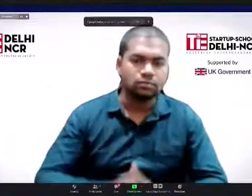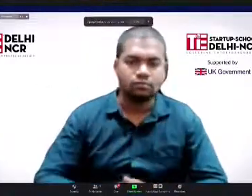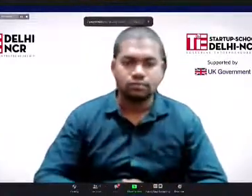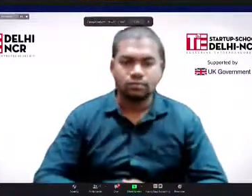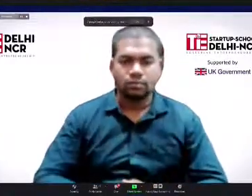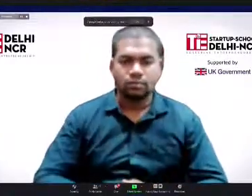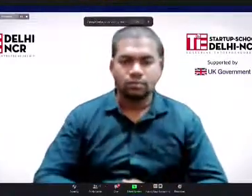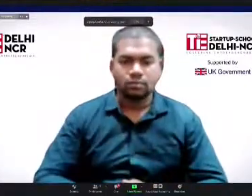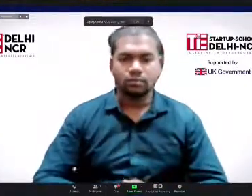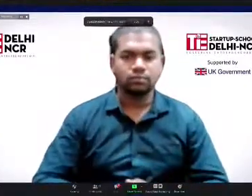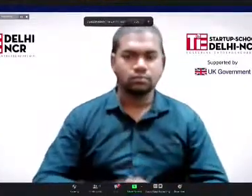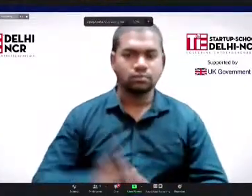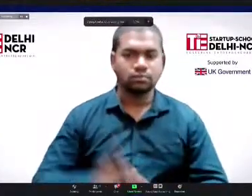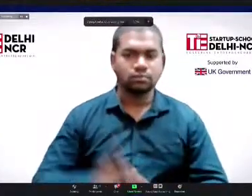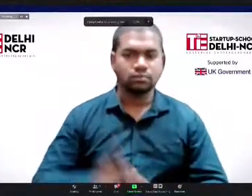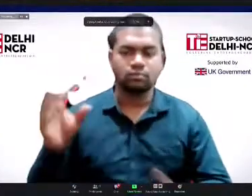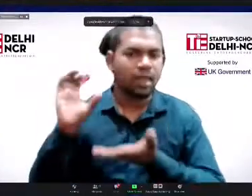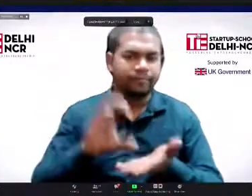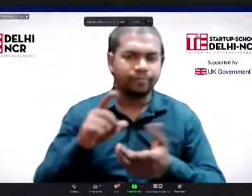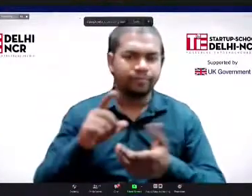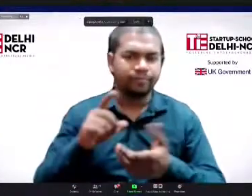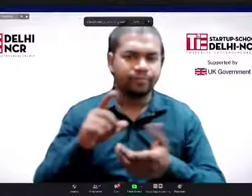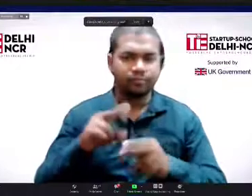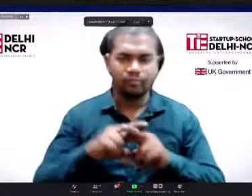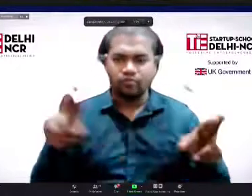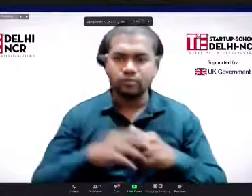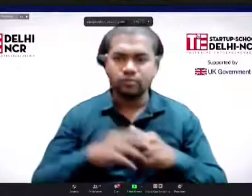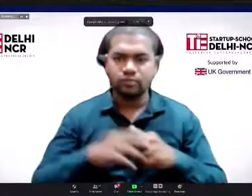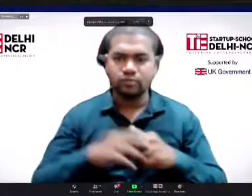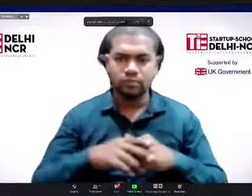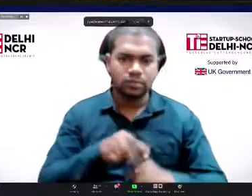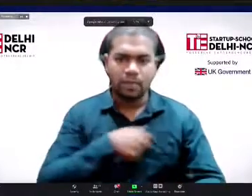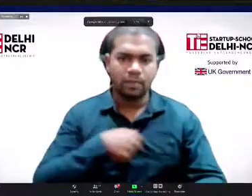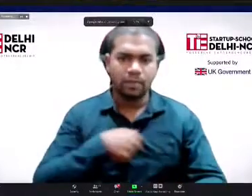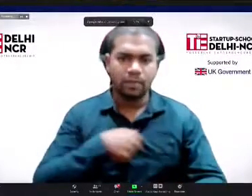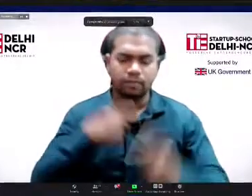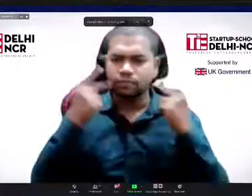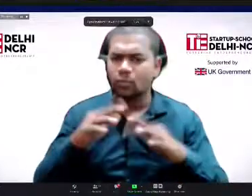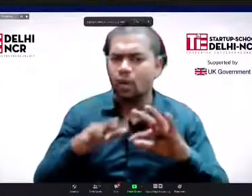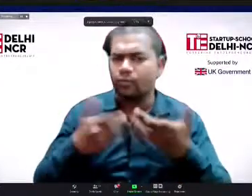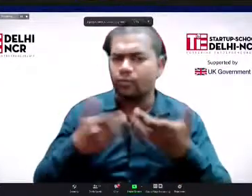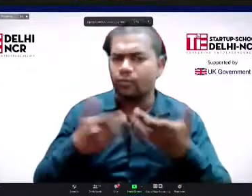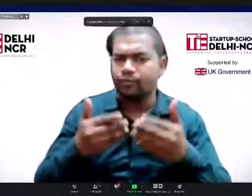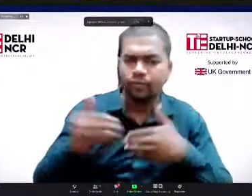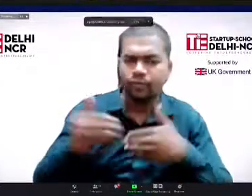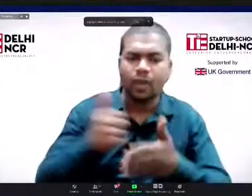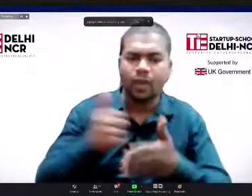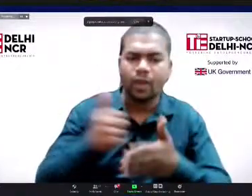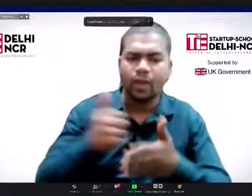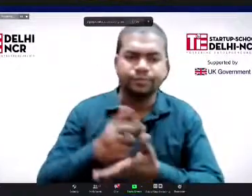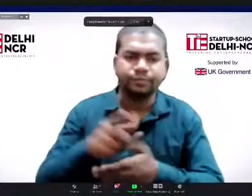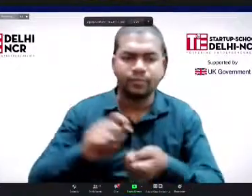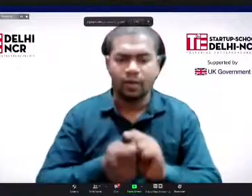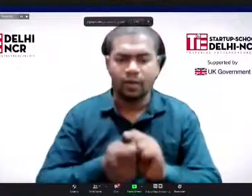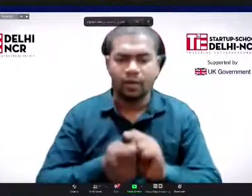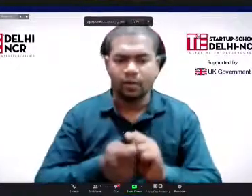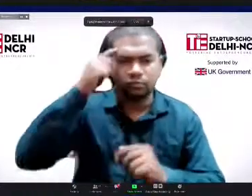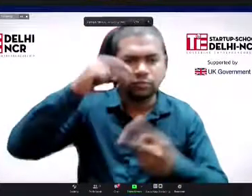don't want to put money towards design and brand design, how are we going to help them change their